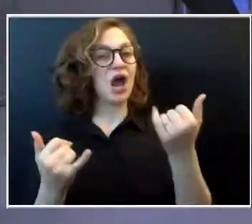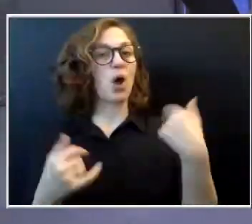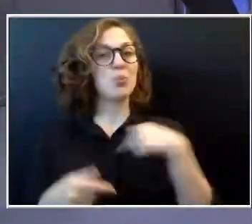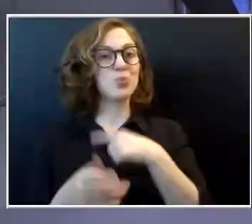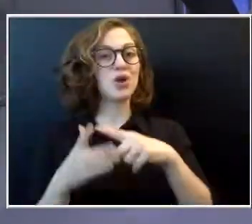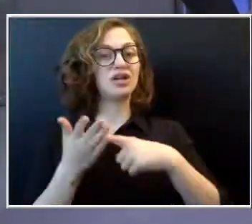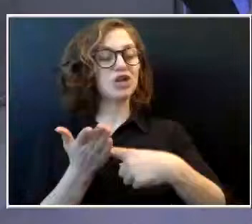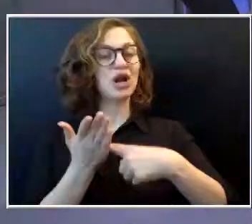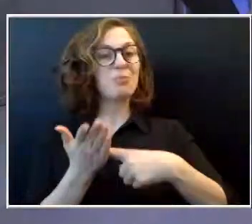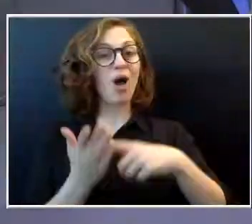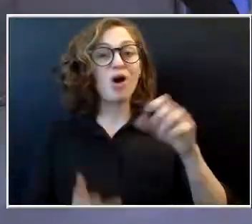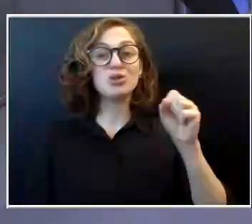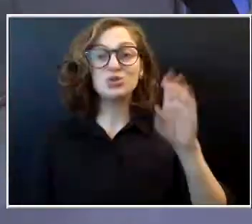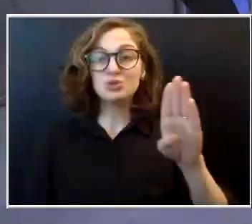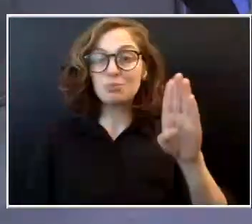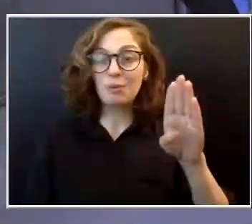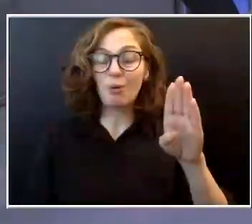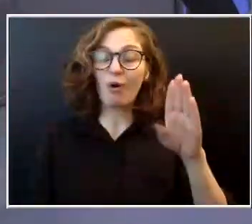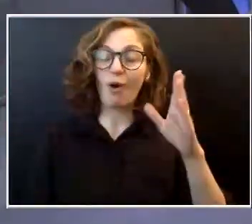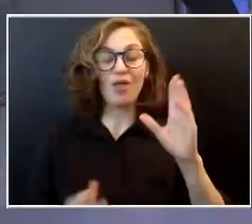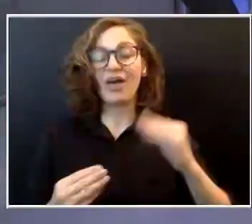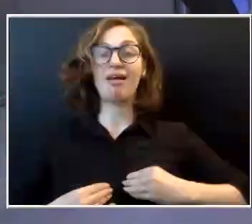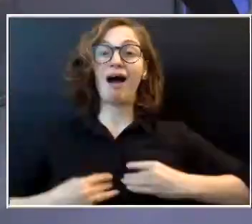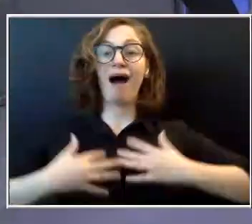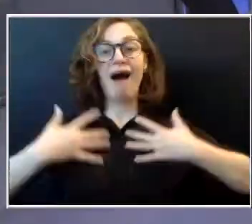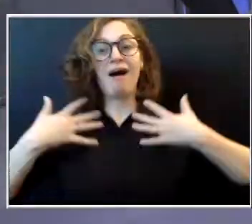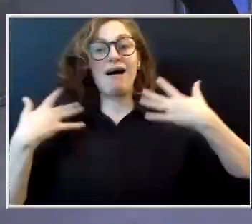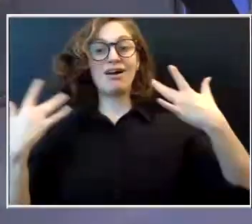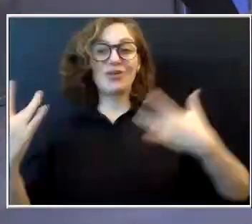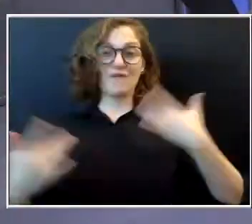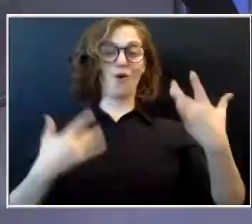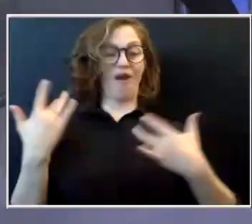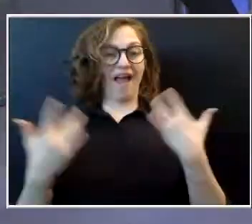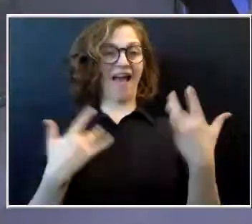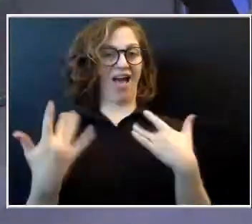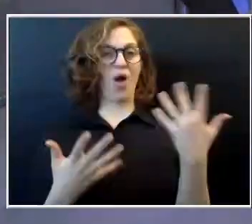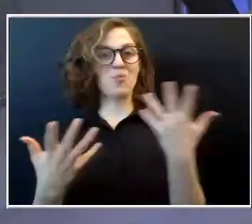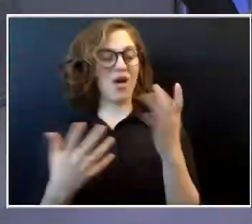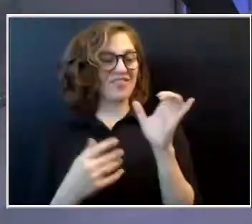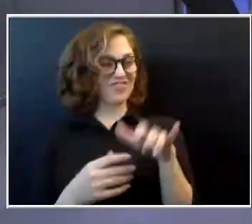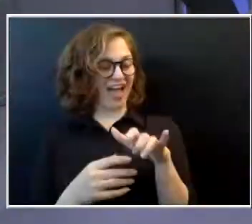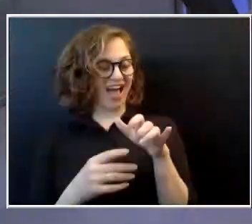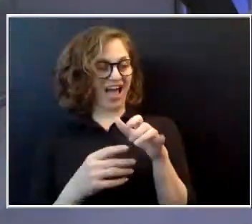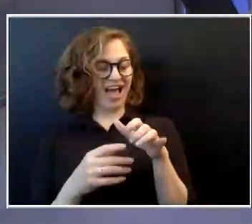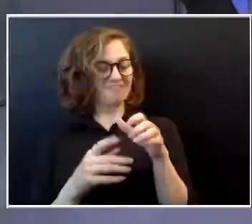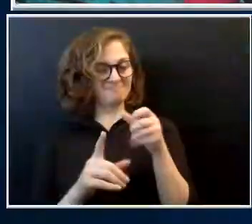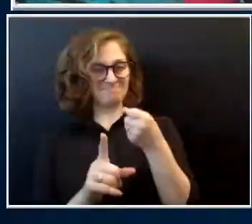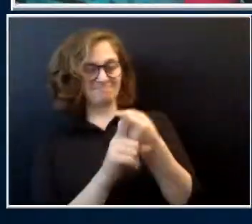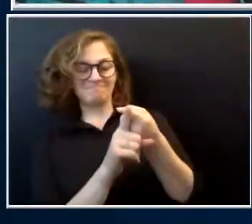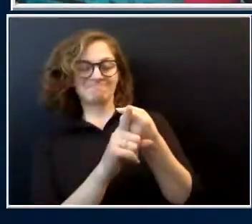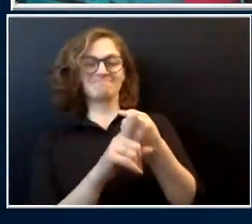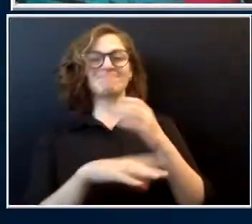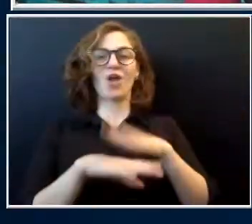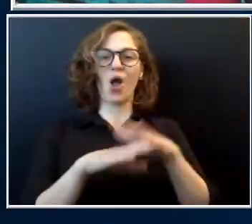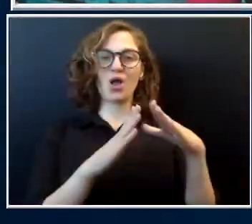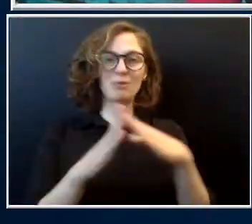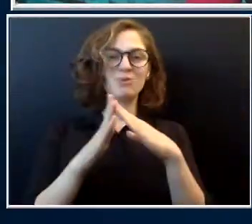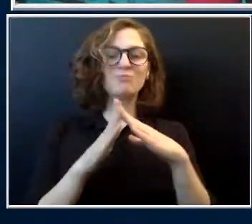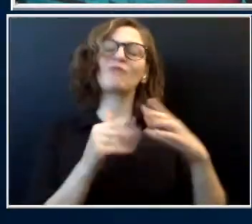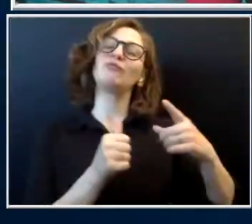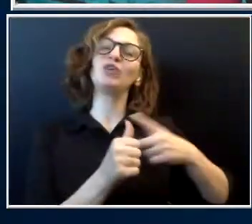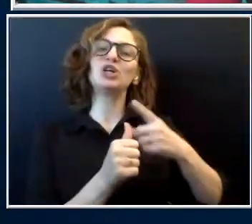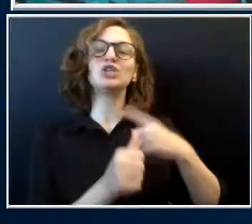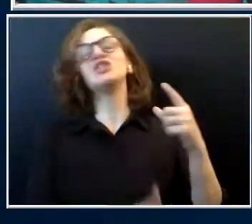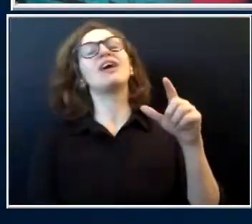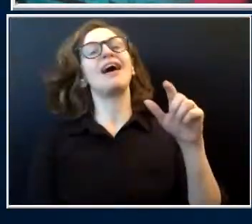collective well-being of the hearts and minds of Kansas City, the whole community. I want to start, though, with Alan Van Zant, who is along the route